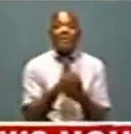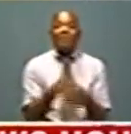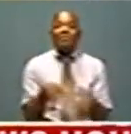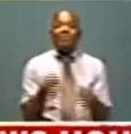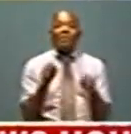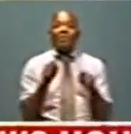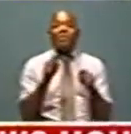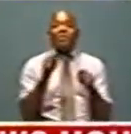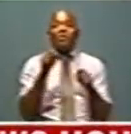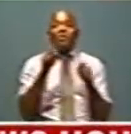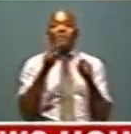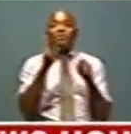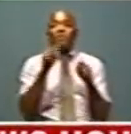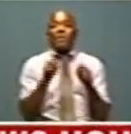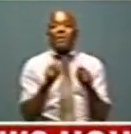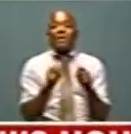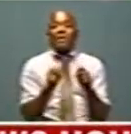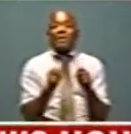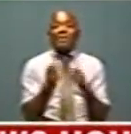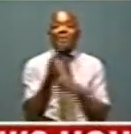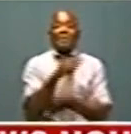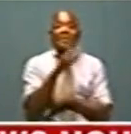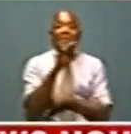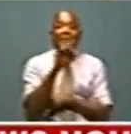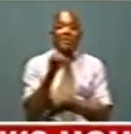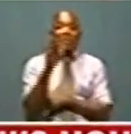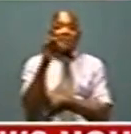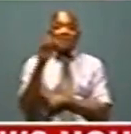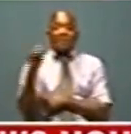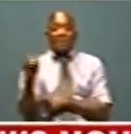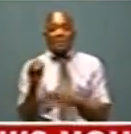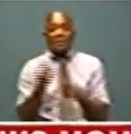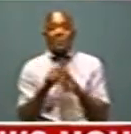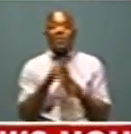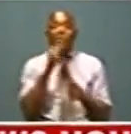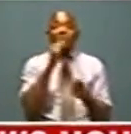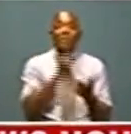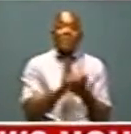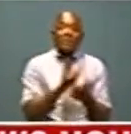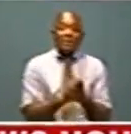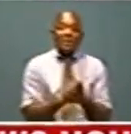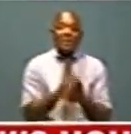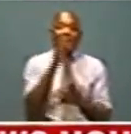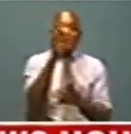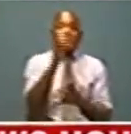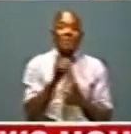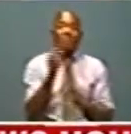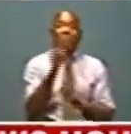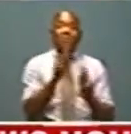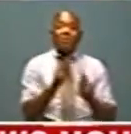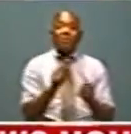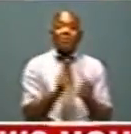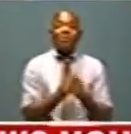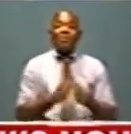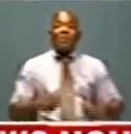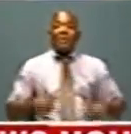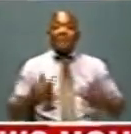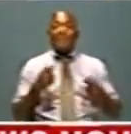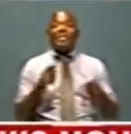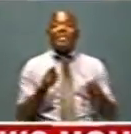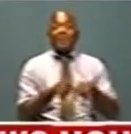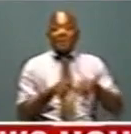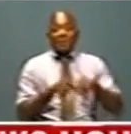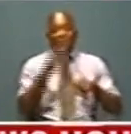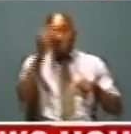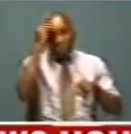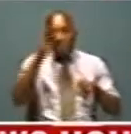the UNAIDS 1990-90 fast track goals to ensure that 90% of people living with HIV know